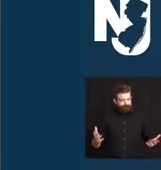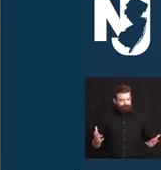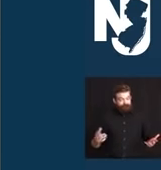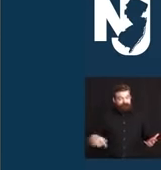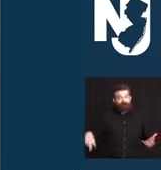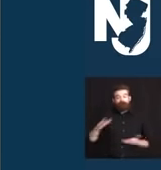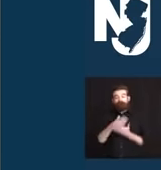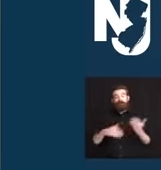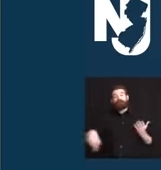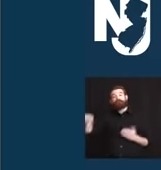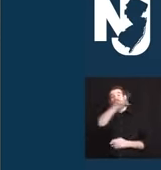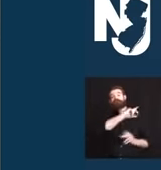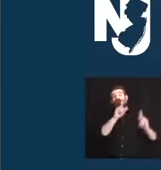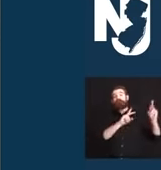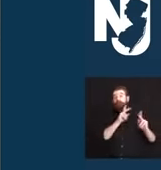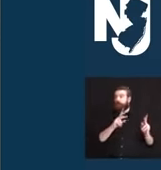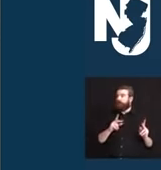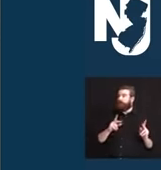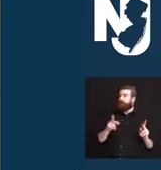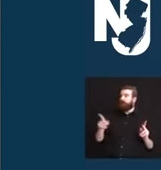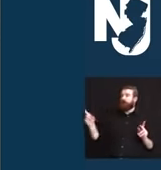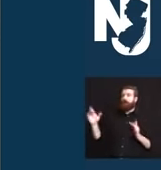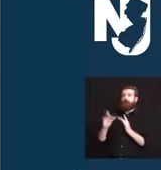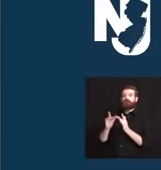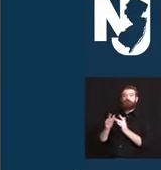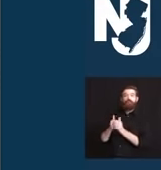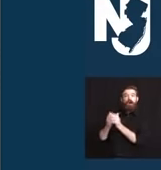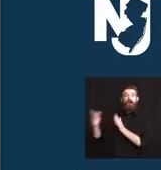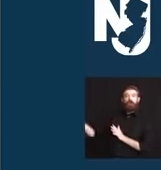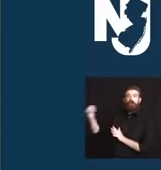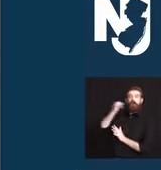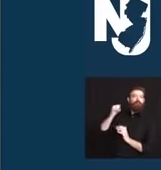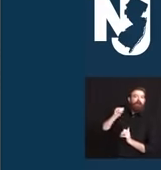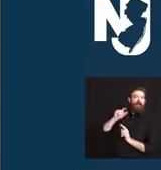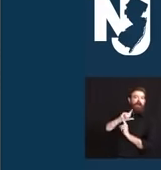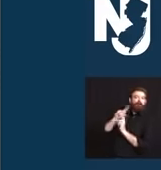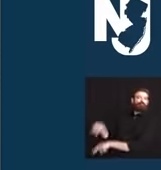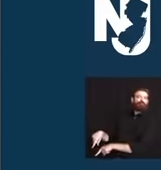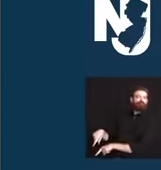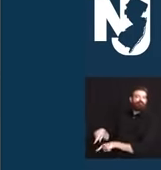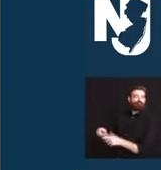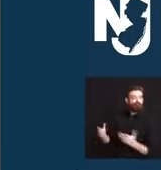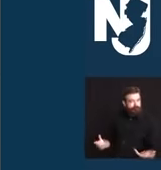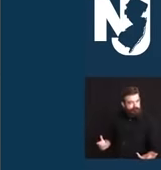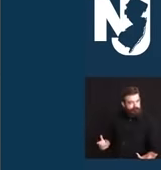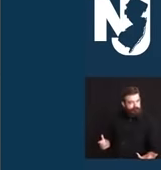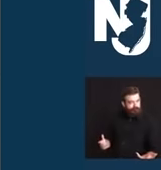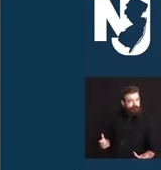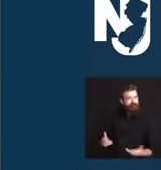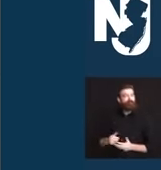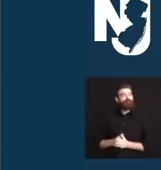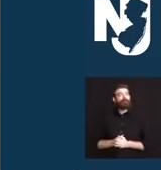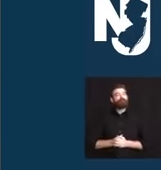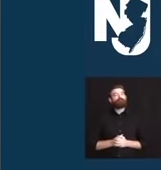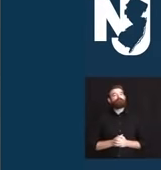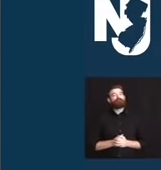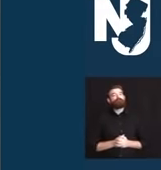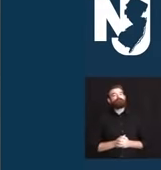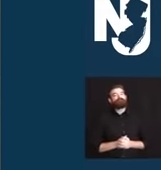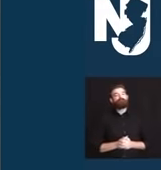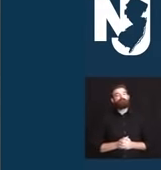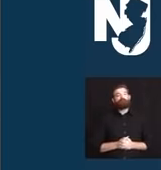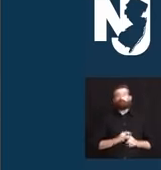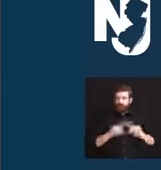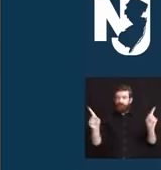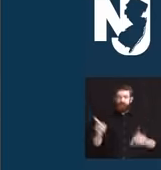still refuse to work with them, this is at the least an encouraging sign after the past several weeks. And more